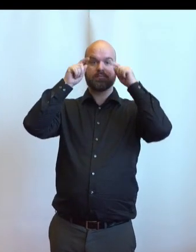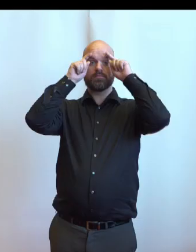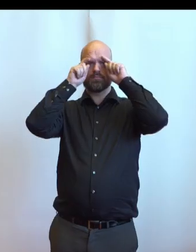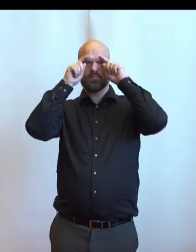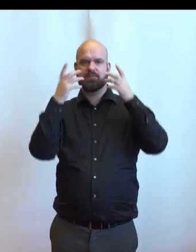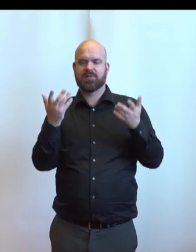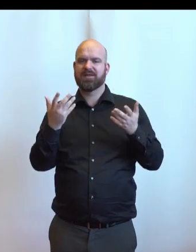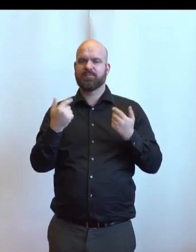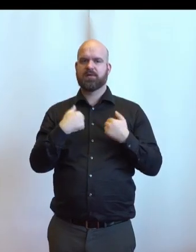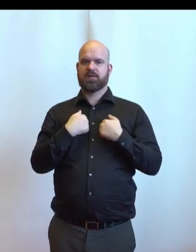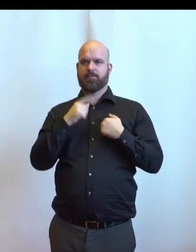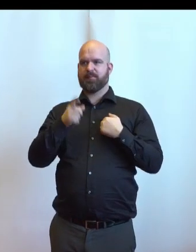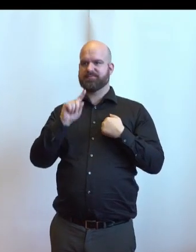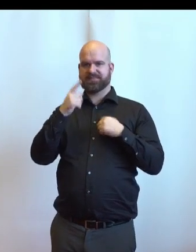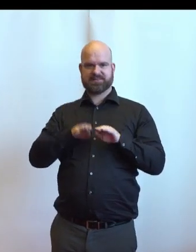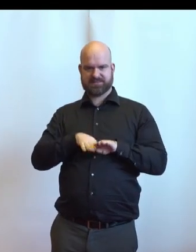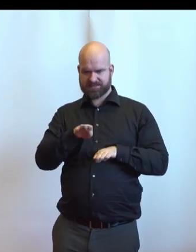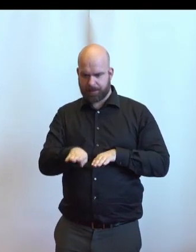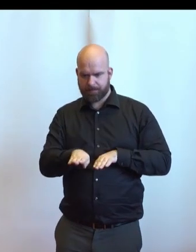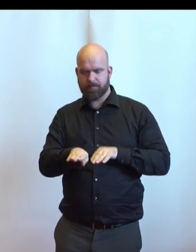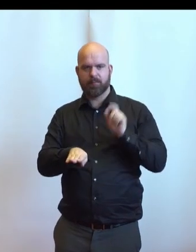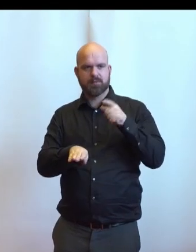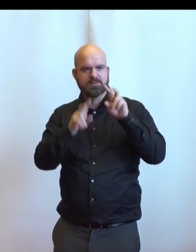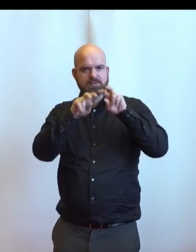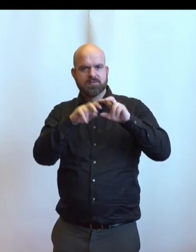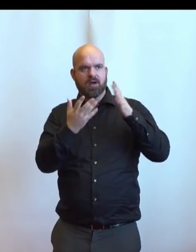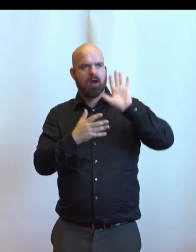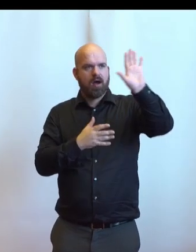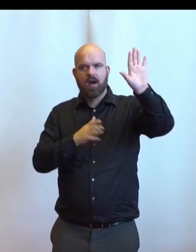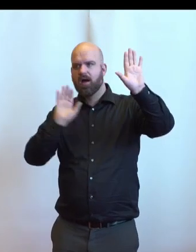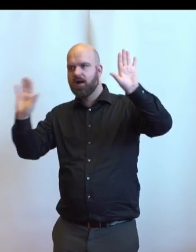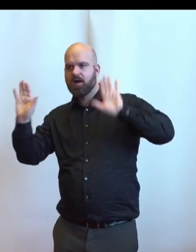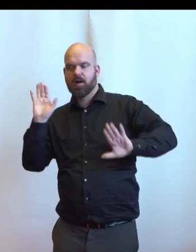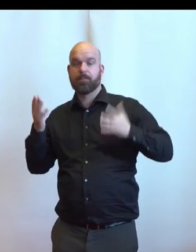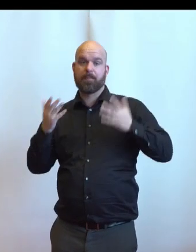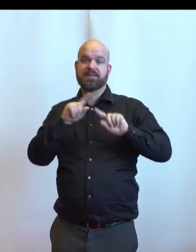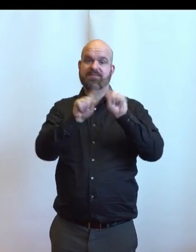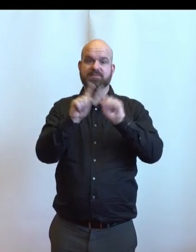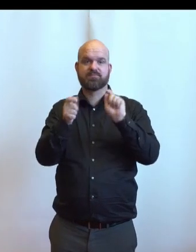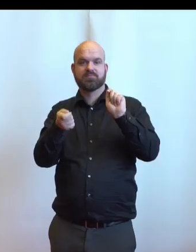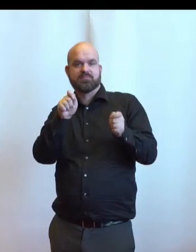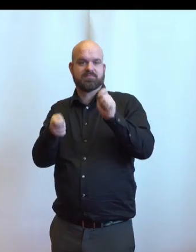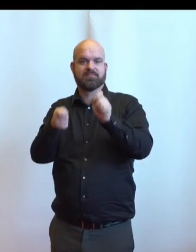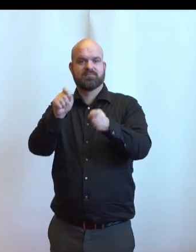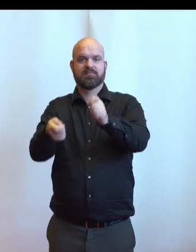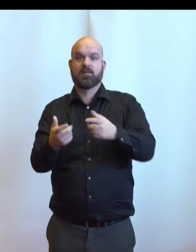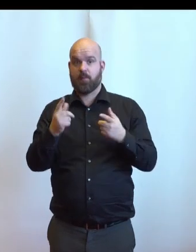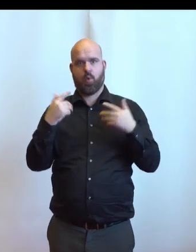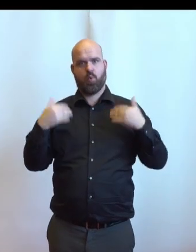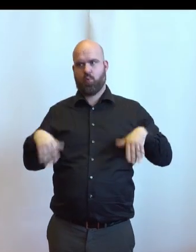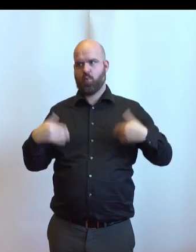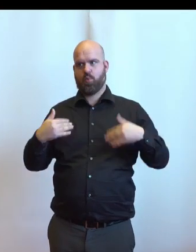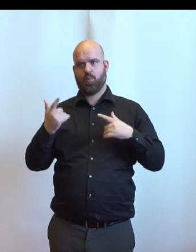we practice. But thanks for that, because it's really probably one area unexplored. I